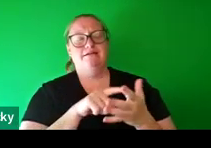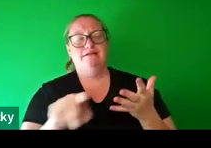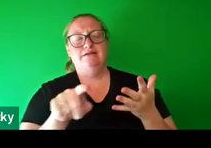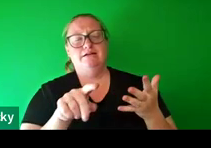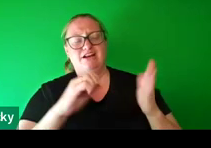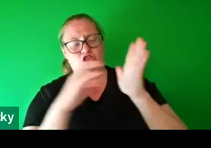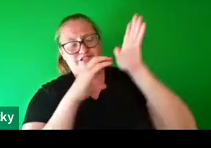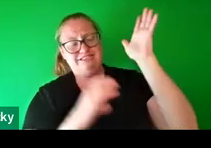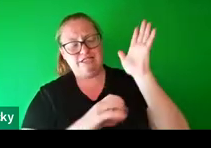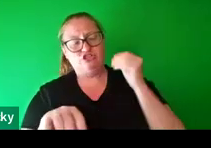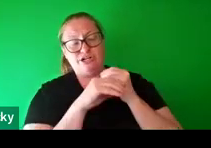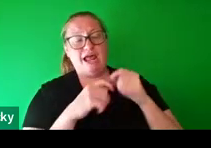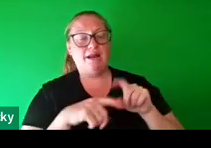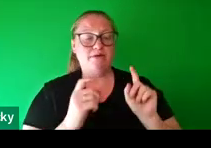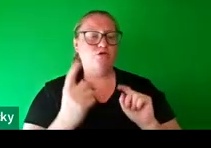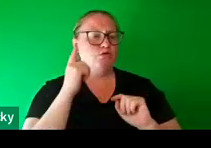again, in part in response to